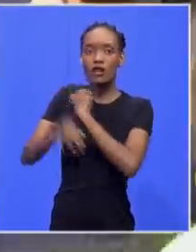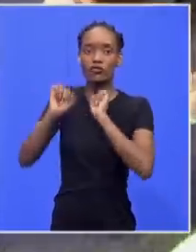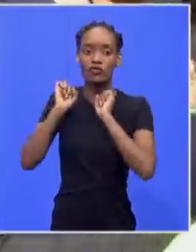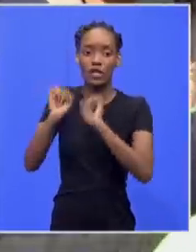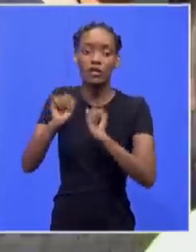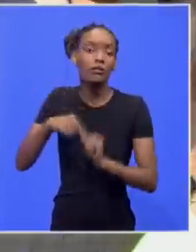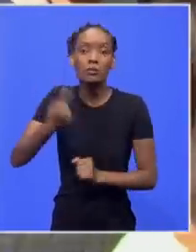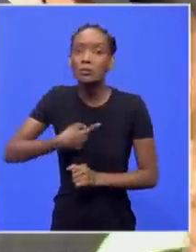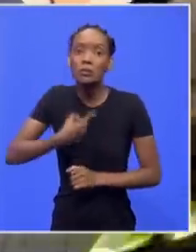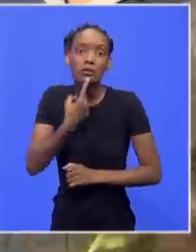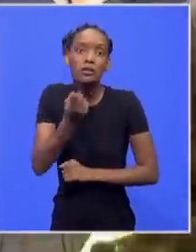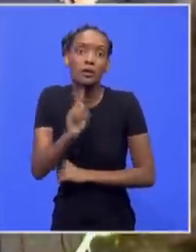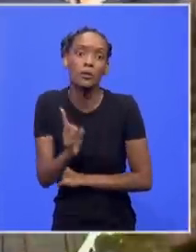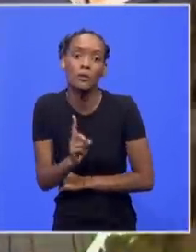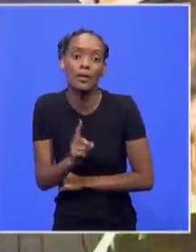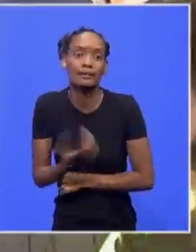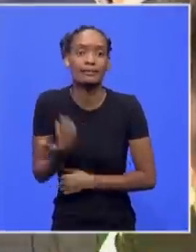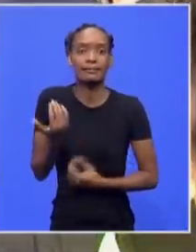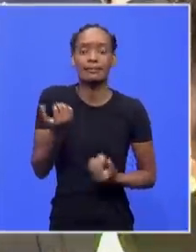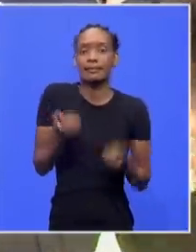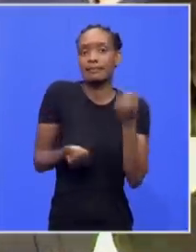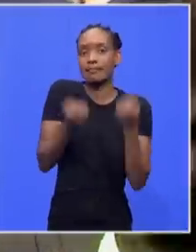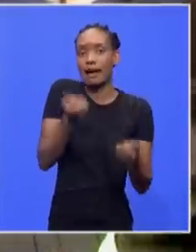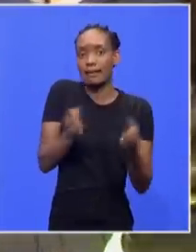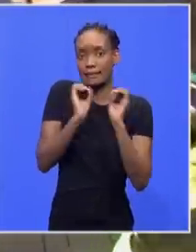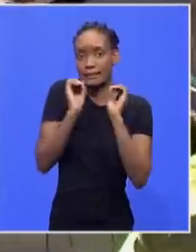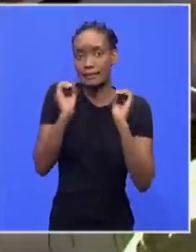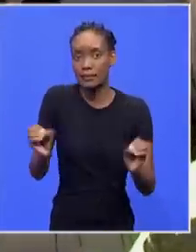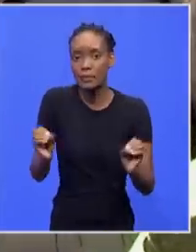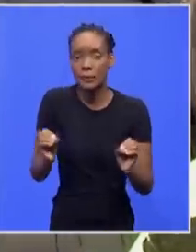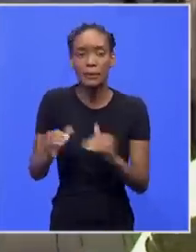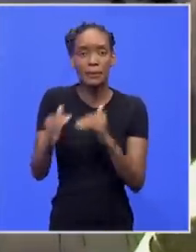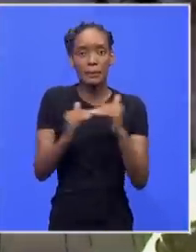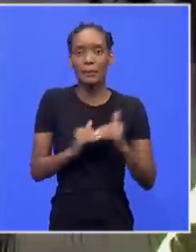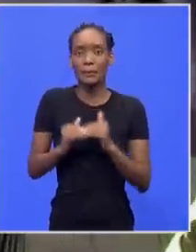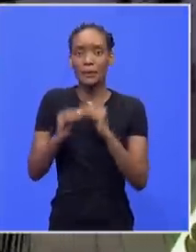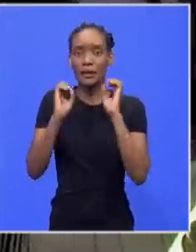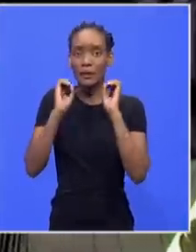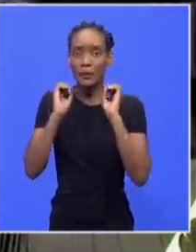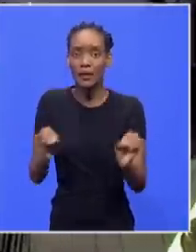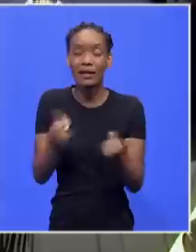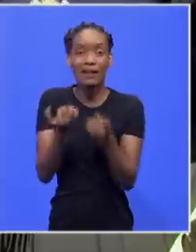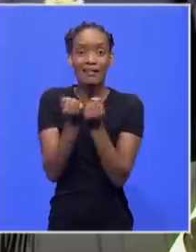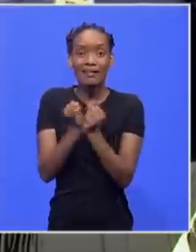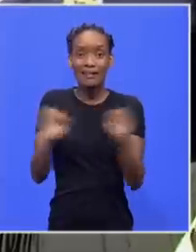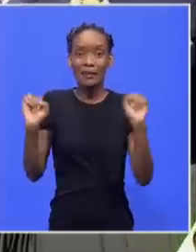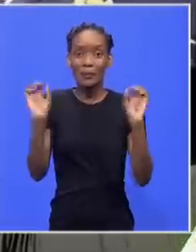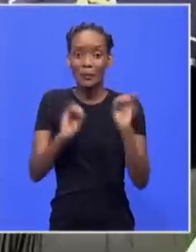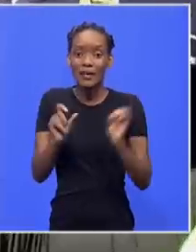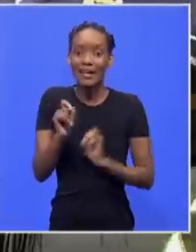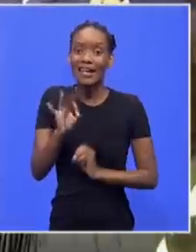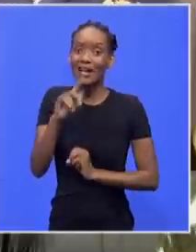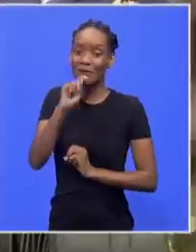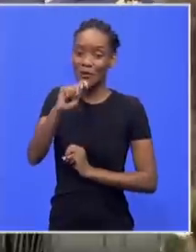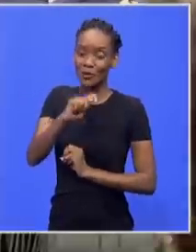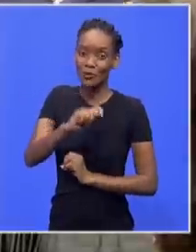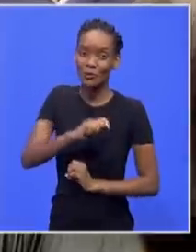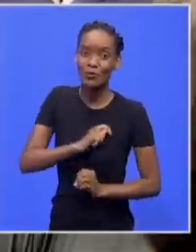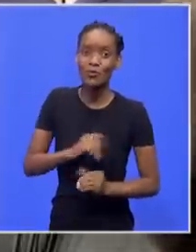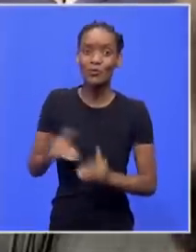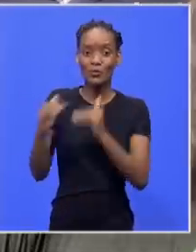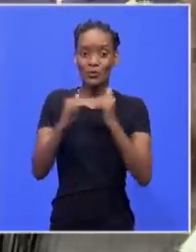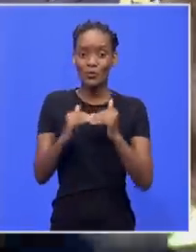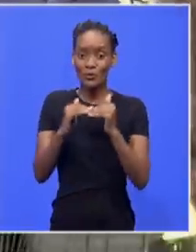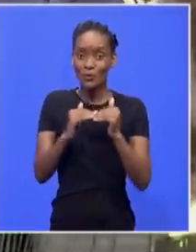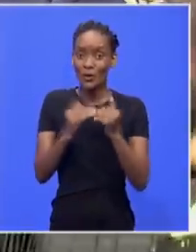to say? There's no justice. There's no democracy. Even there was democracy in South Africa, or they really justice, this is can't happen